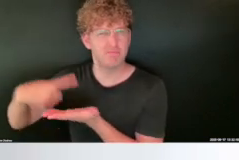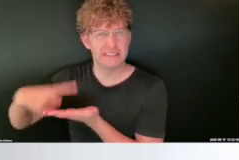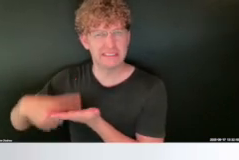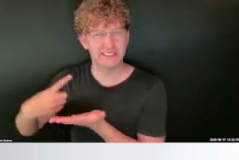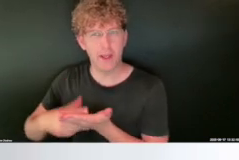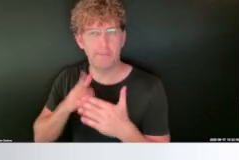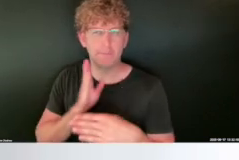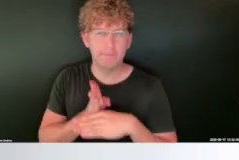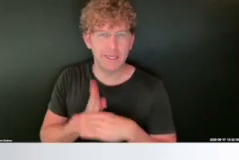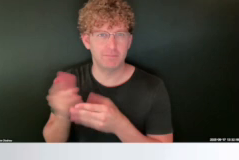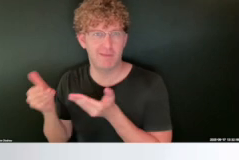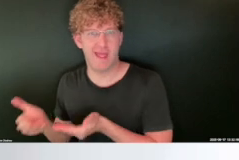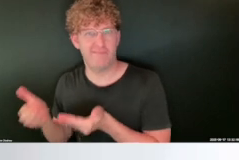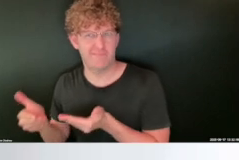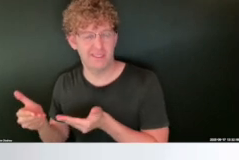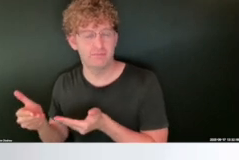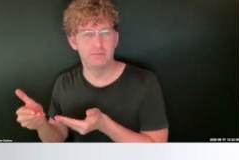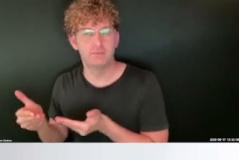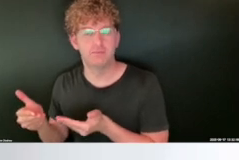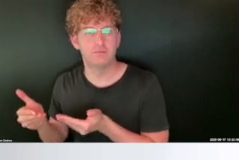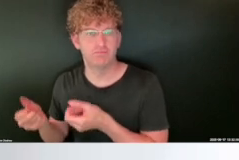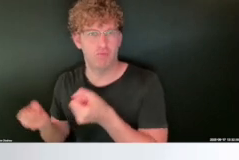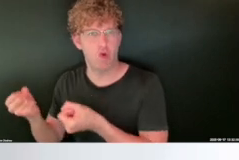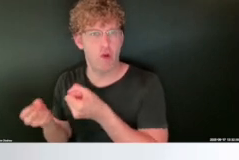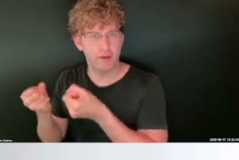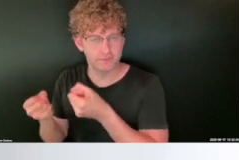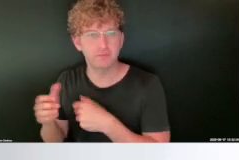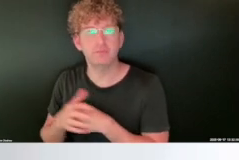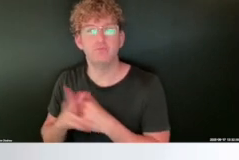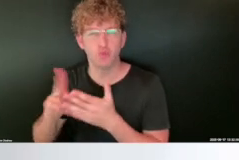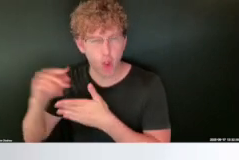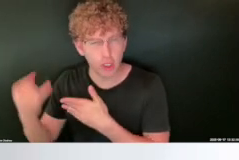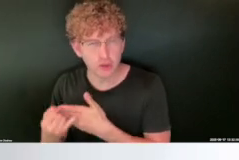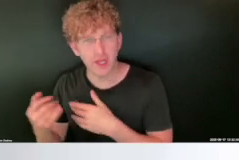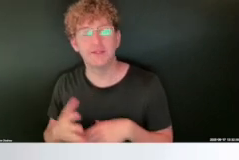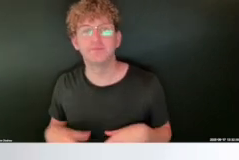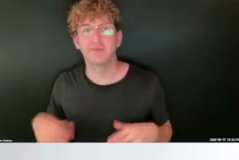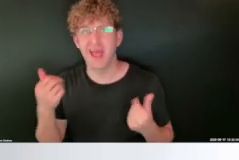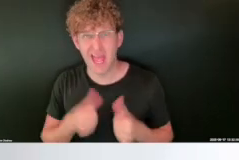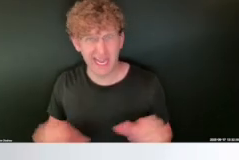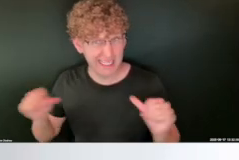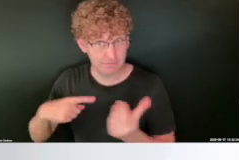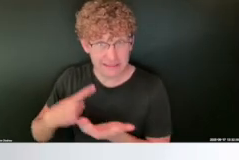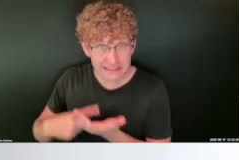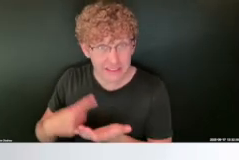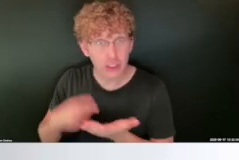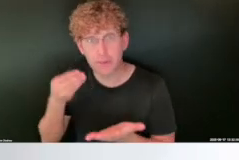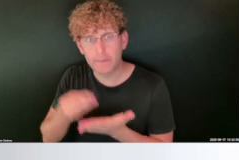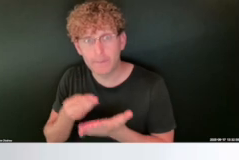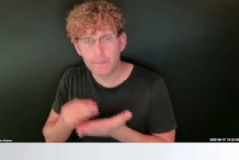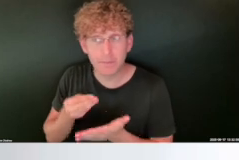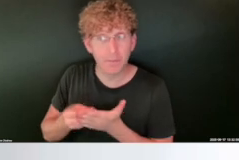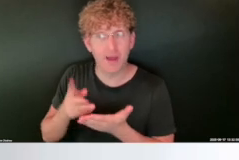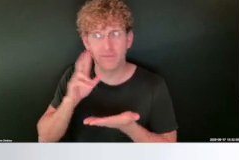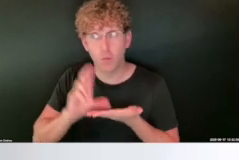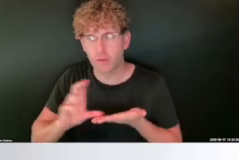and if there's any discussion of money that would go to any of the projects